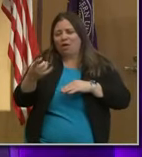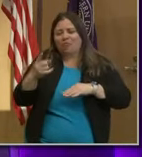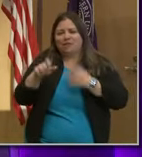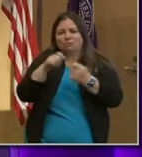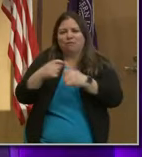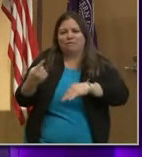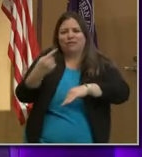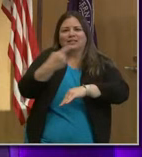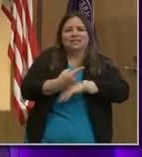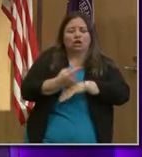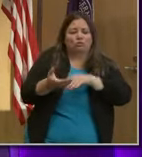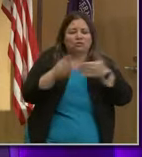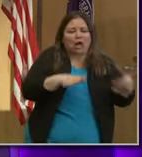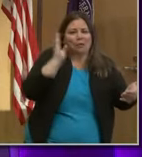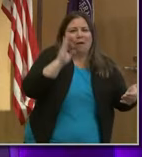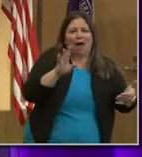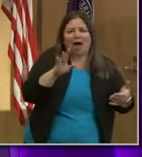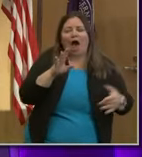going to die and what you're going to die of.